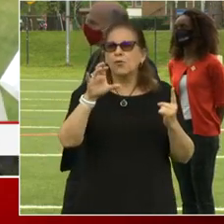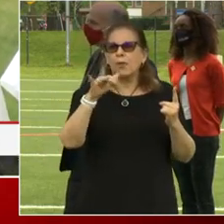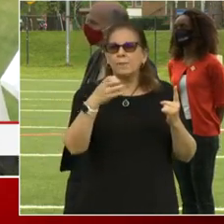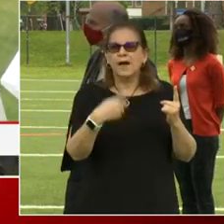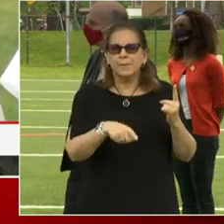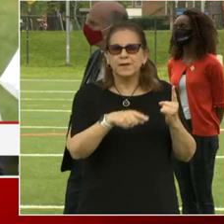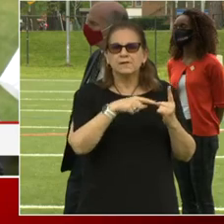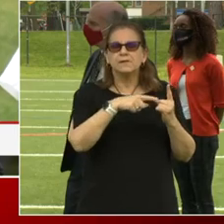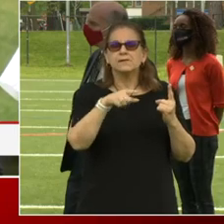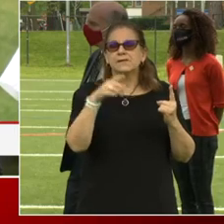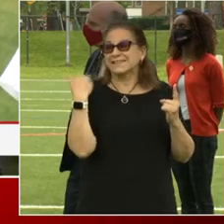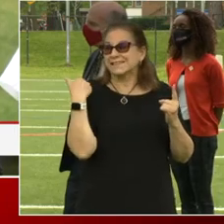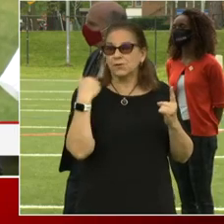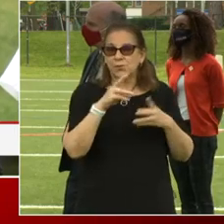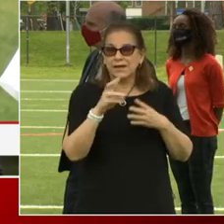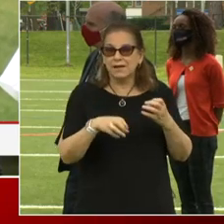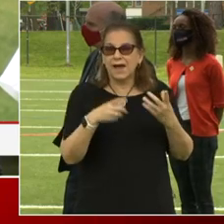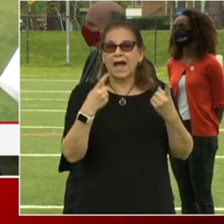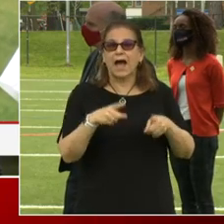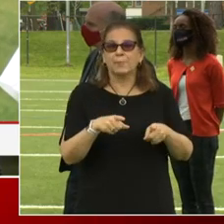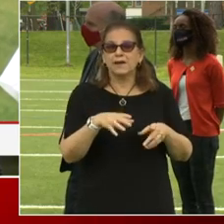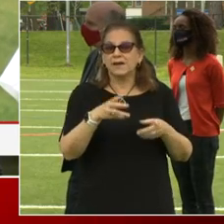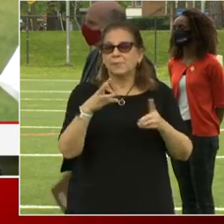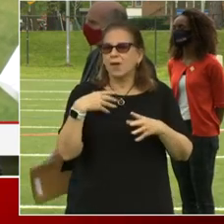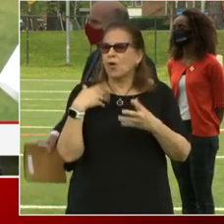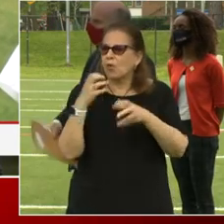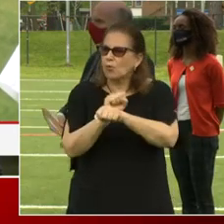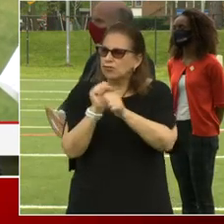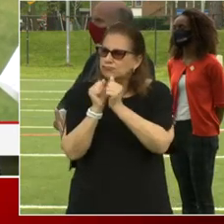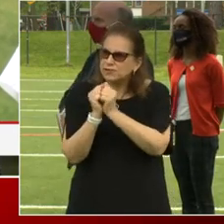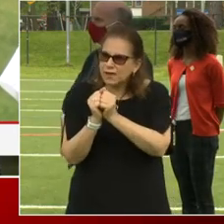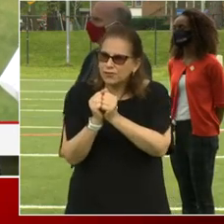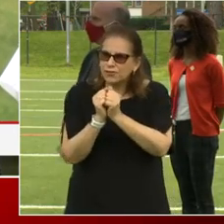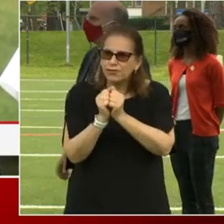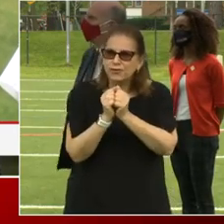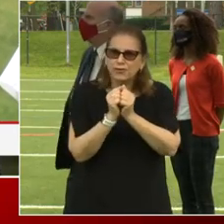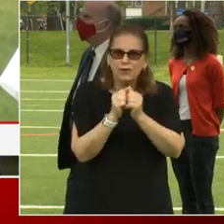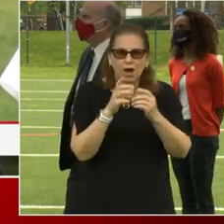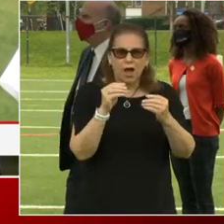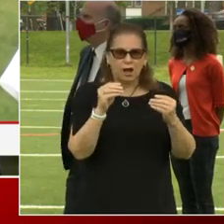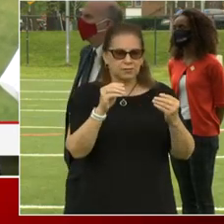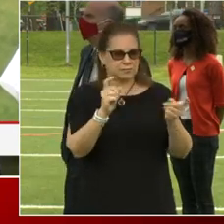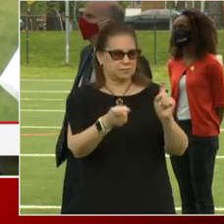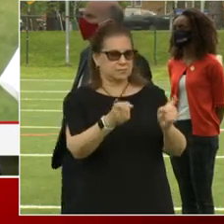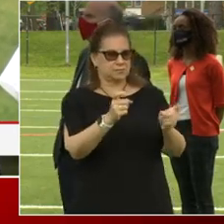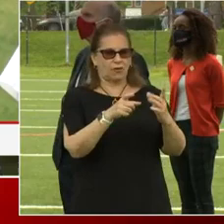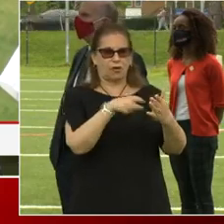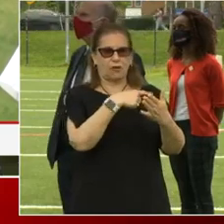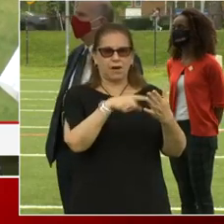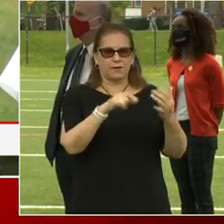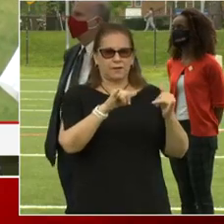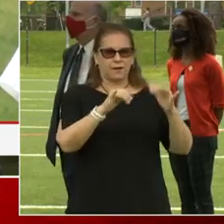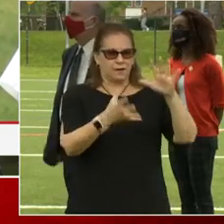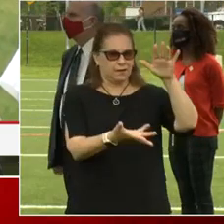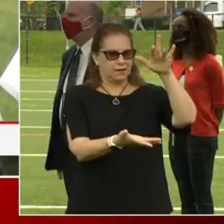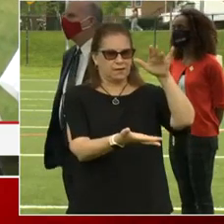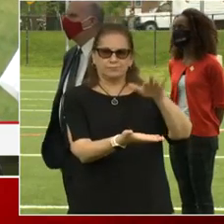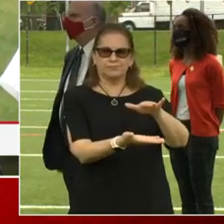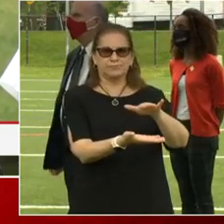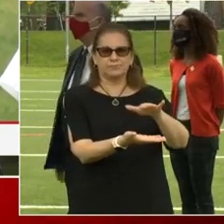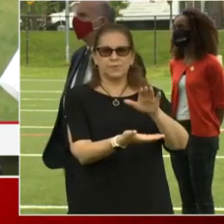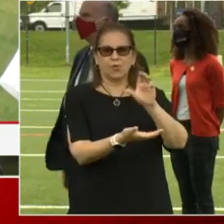weekend. So I'm hopeful that we will work together to eradicate things here in the District of Columbia. We always talk about, whether